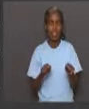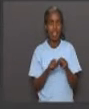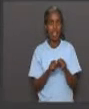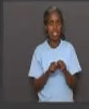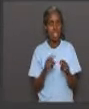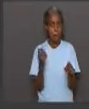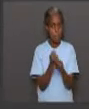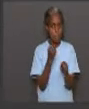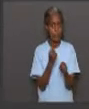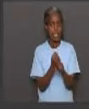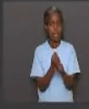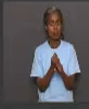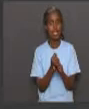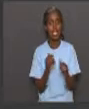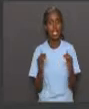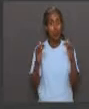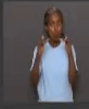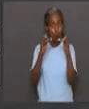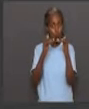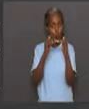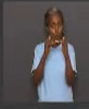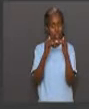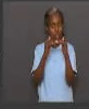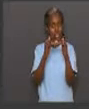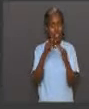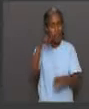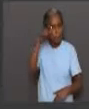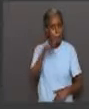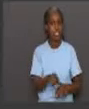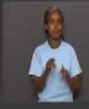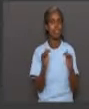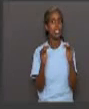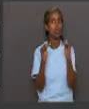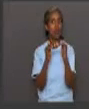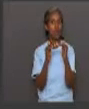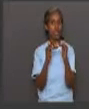that make up the quadrilateral must be congruent.